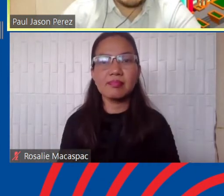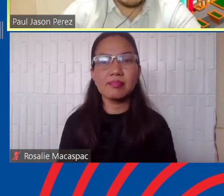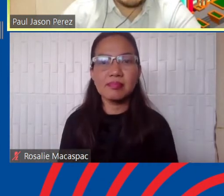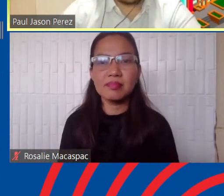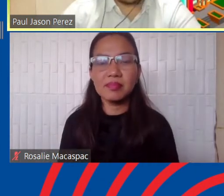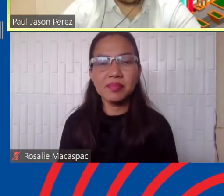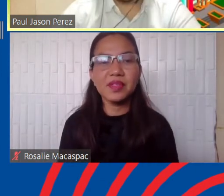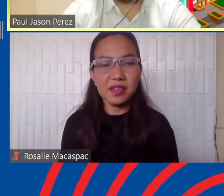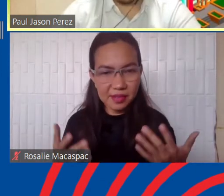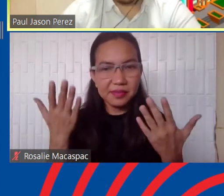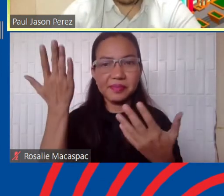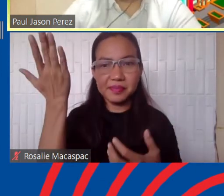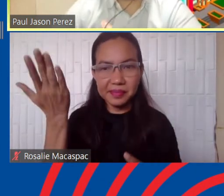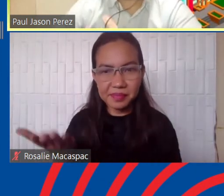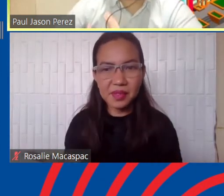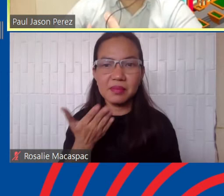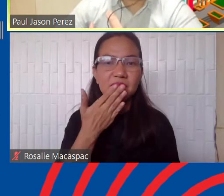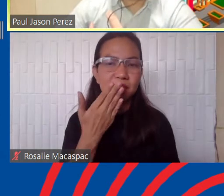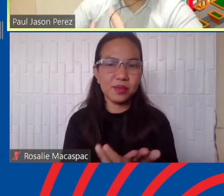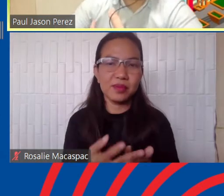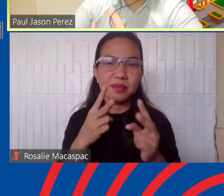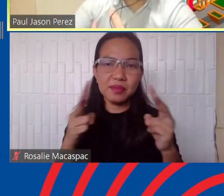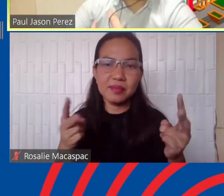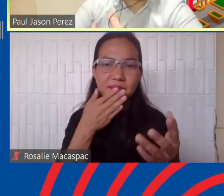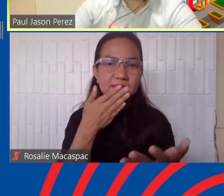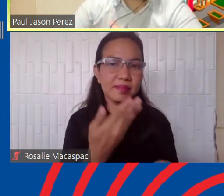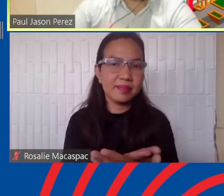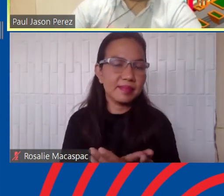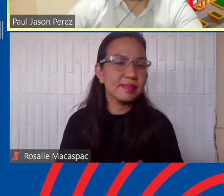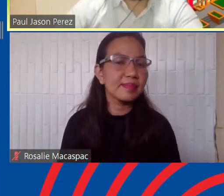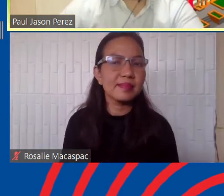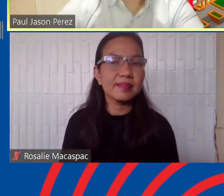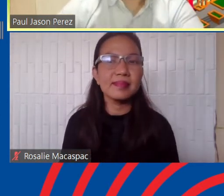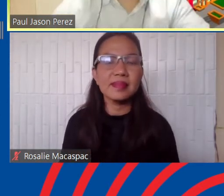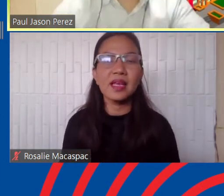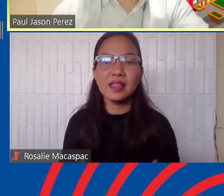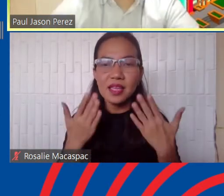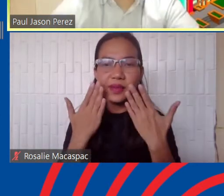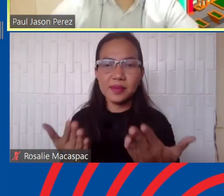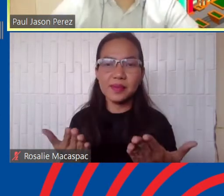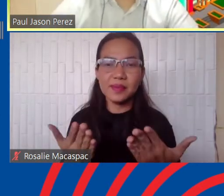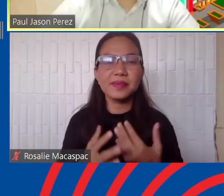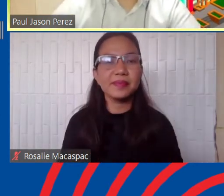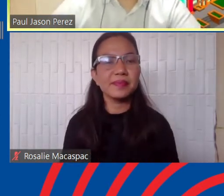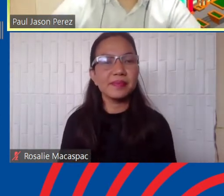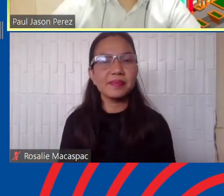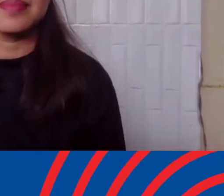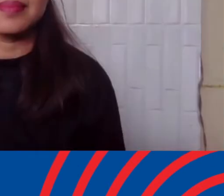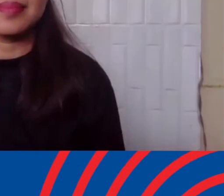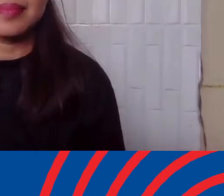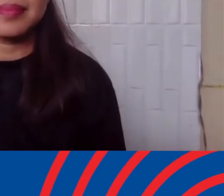Wow, ayun. Very good. Very good. Maraming salamat.